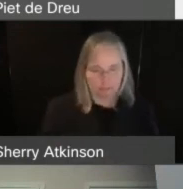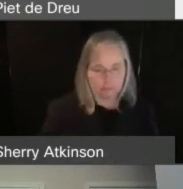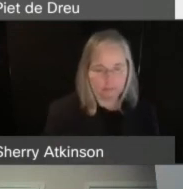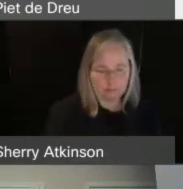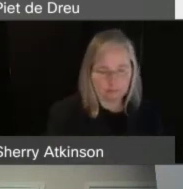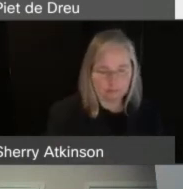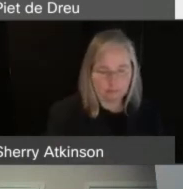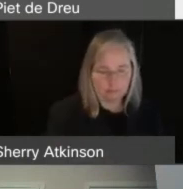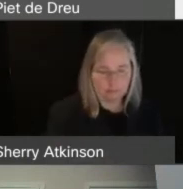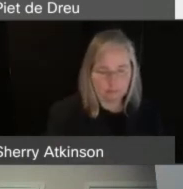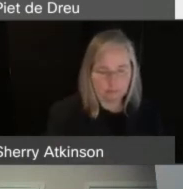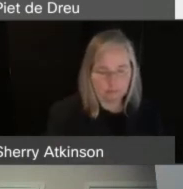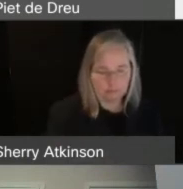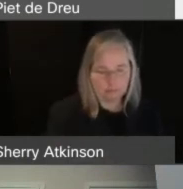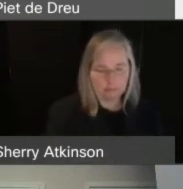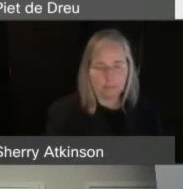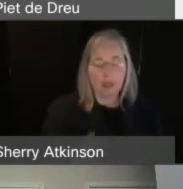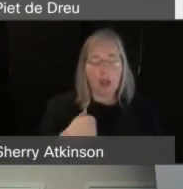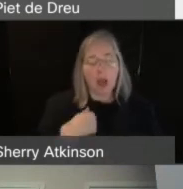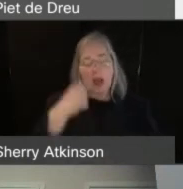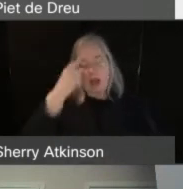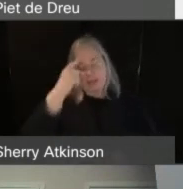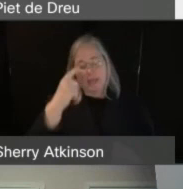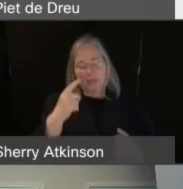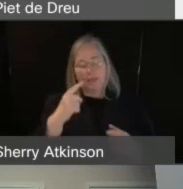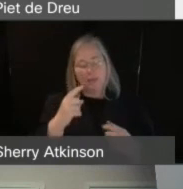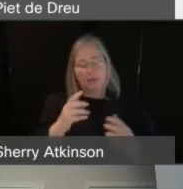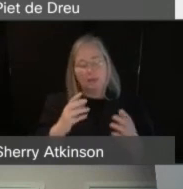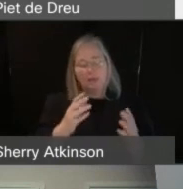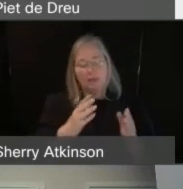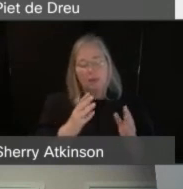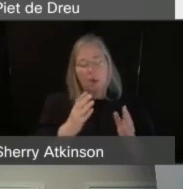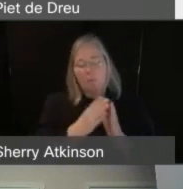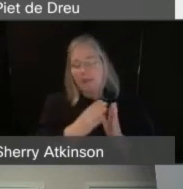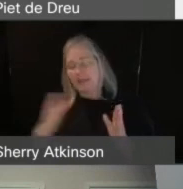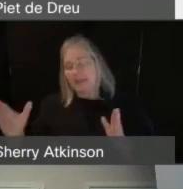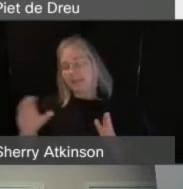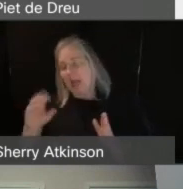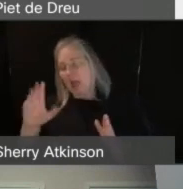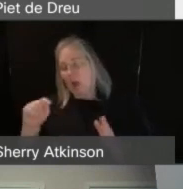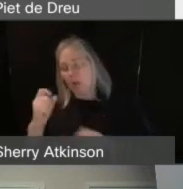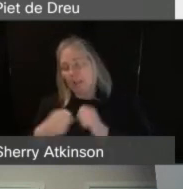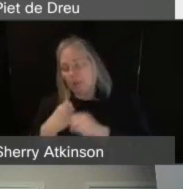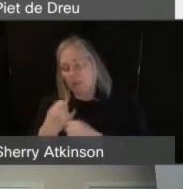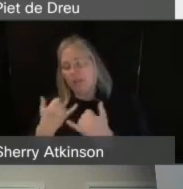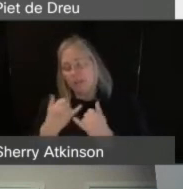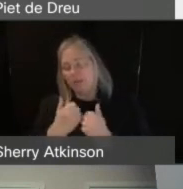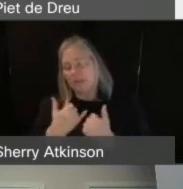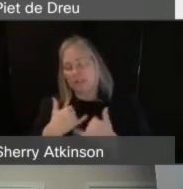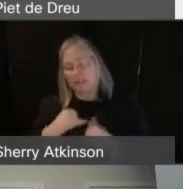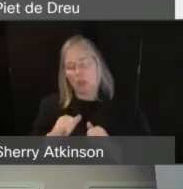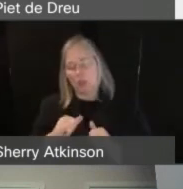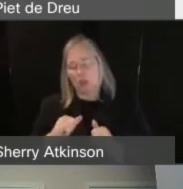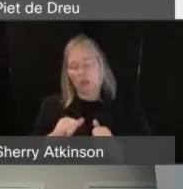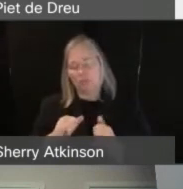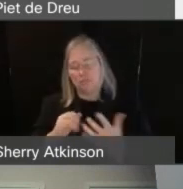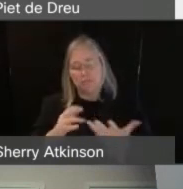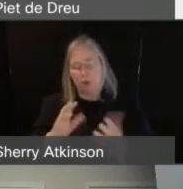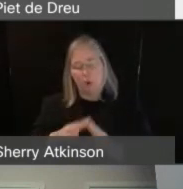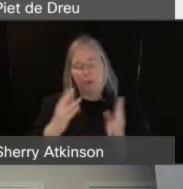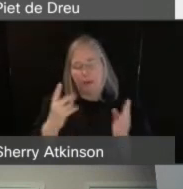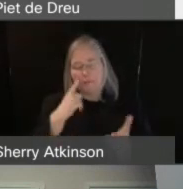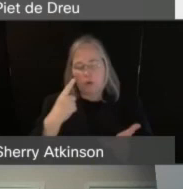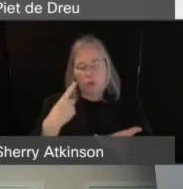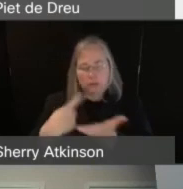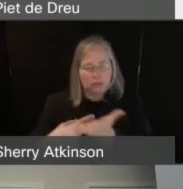budget, what's in out years, they are still subject for discussion and decision. So it is all open